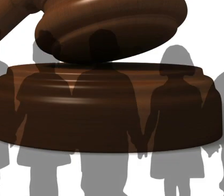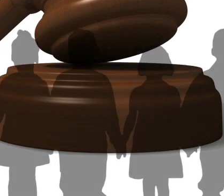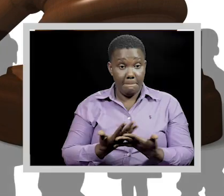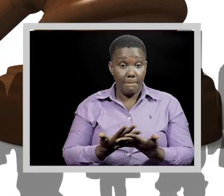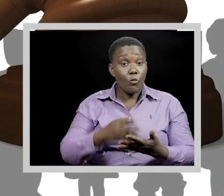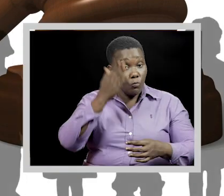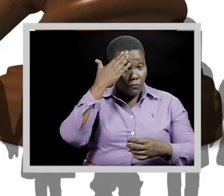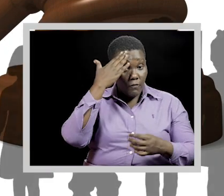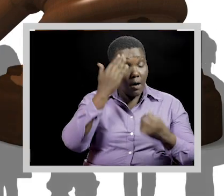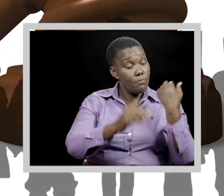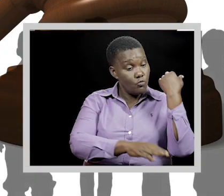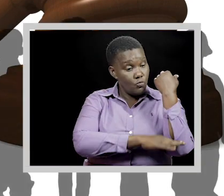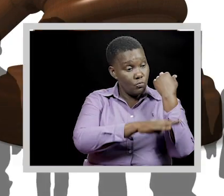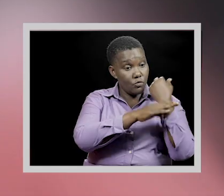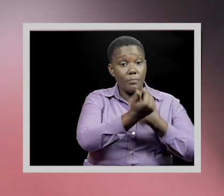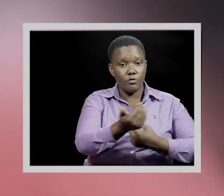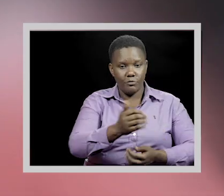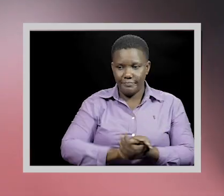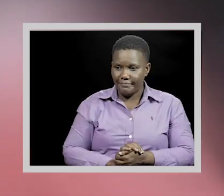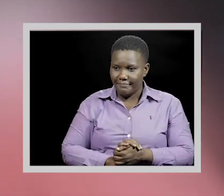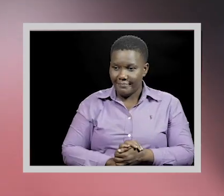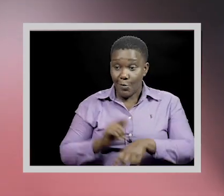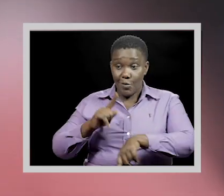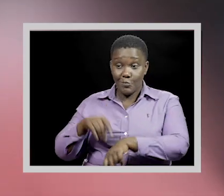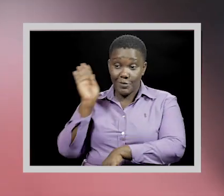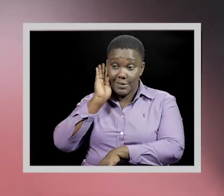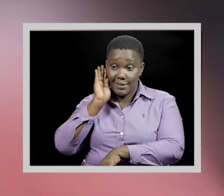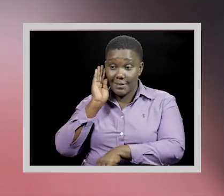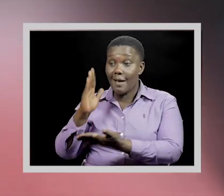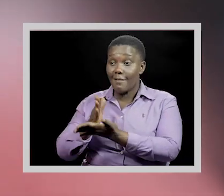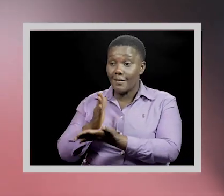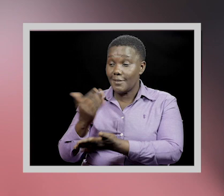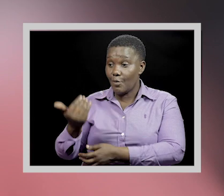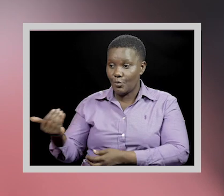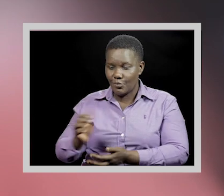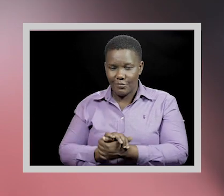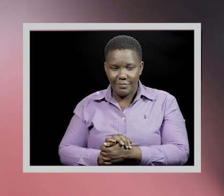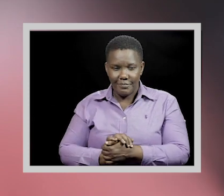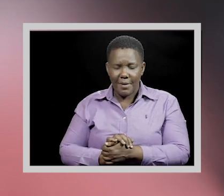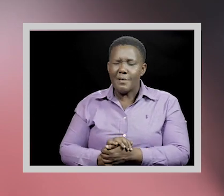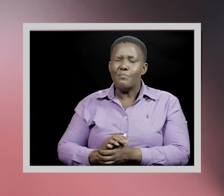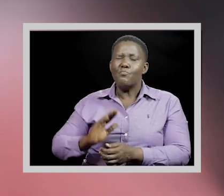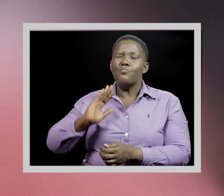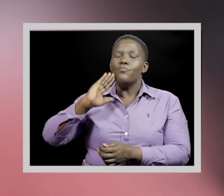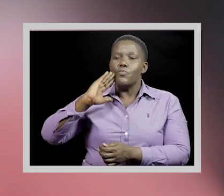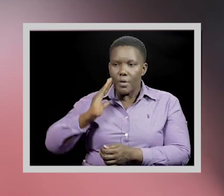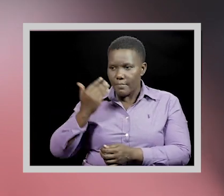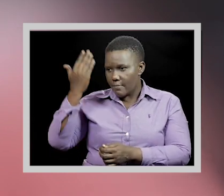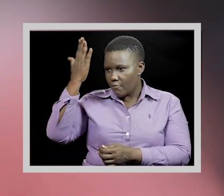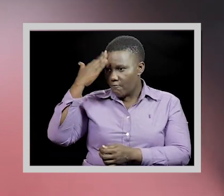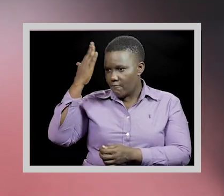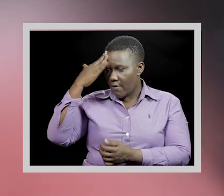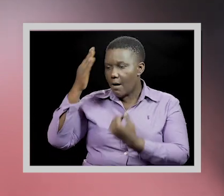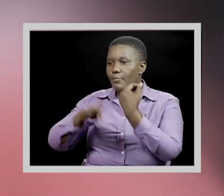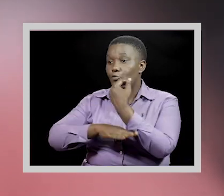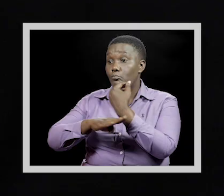Age determination. In juvenile court proceedings, age determination is very